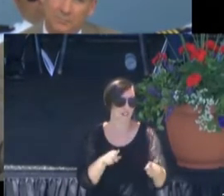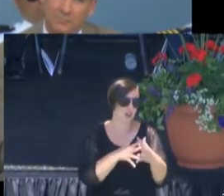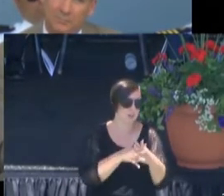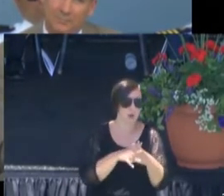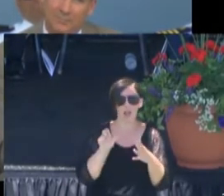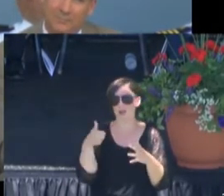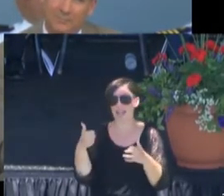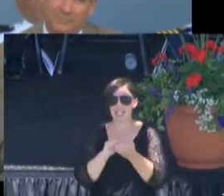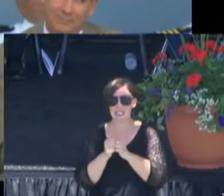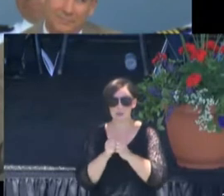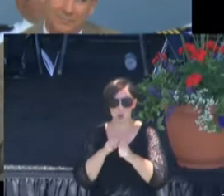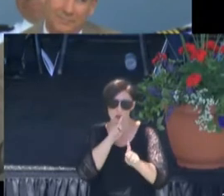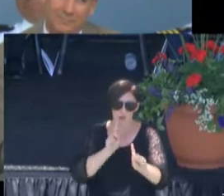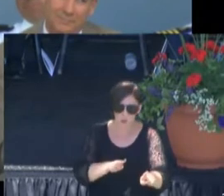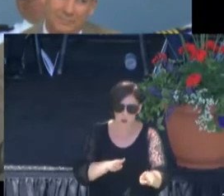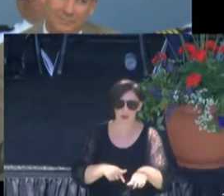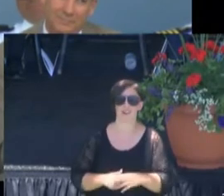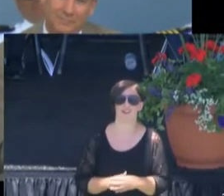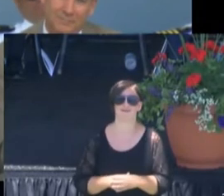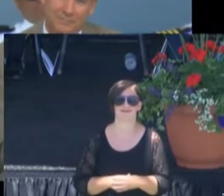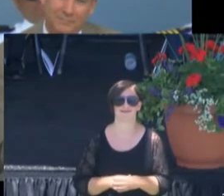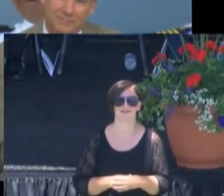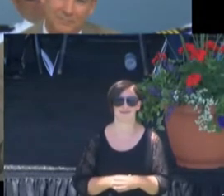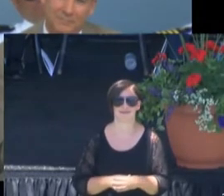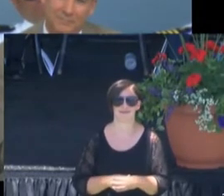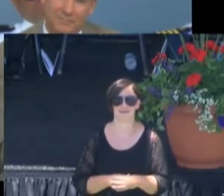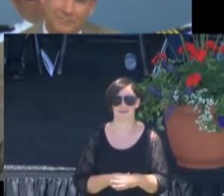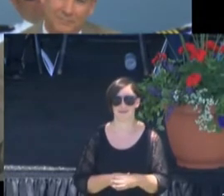event. It's an order.